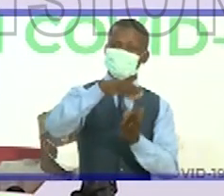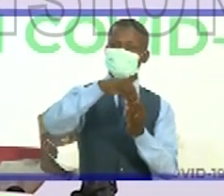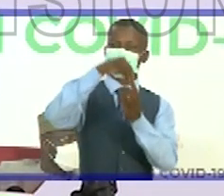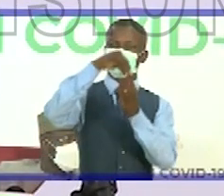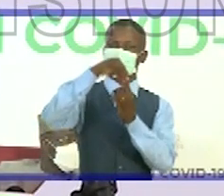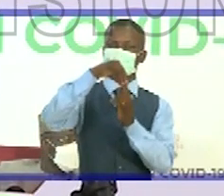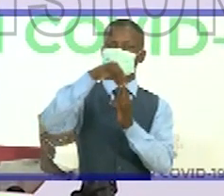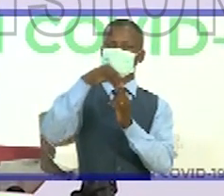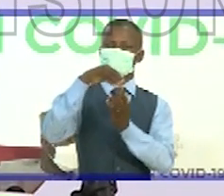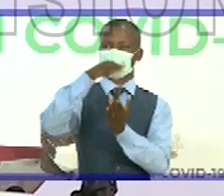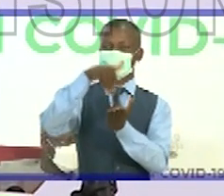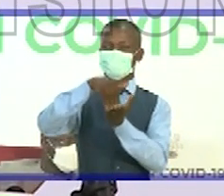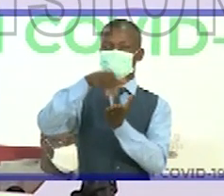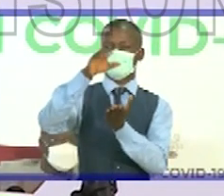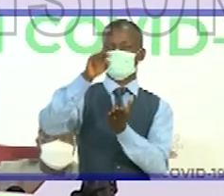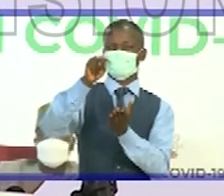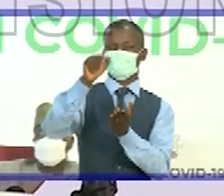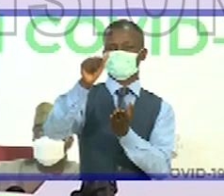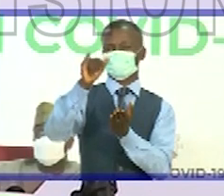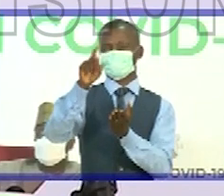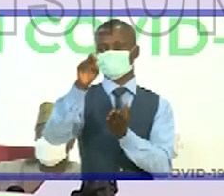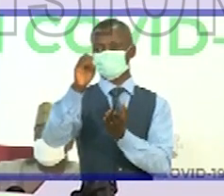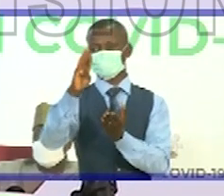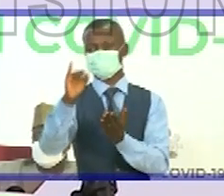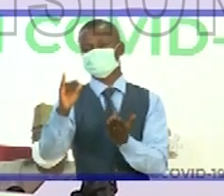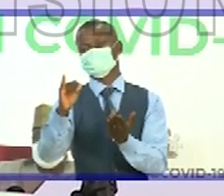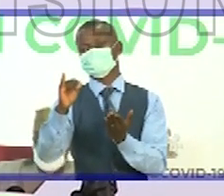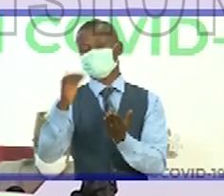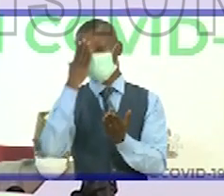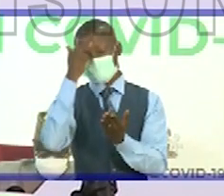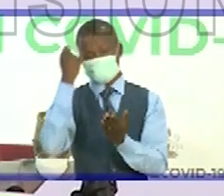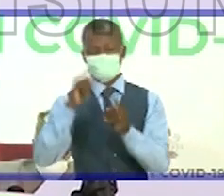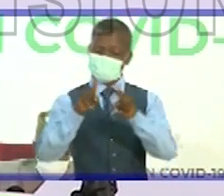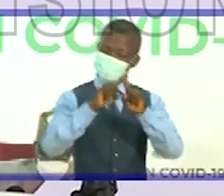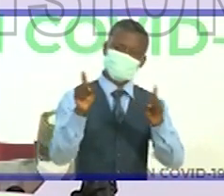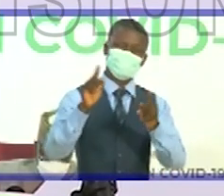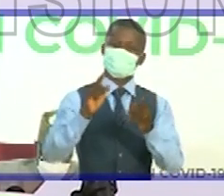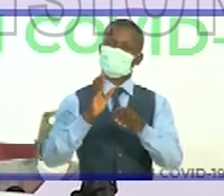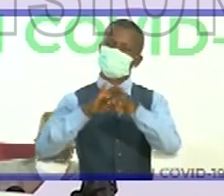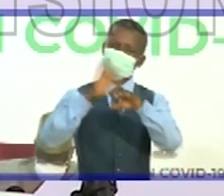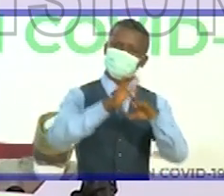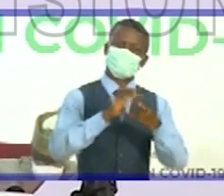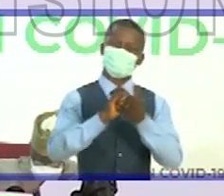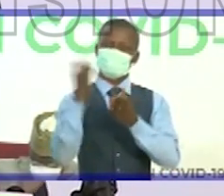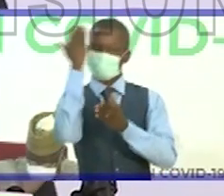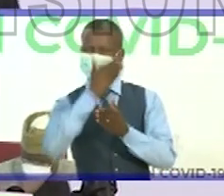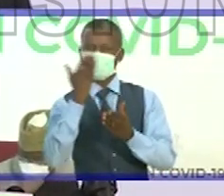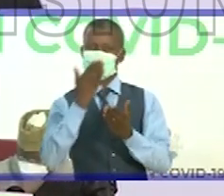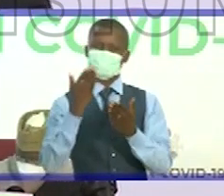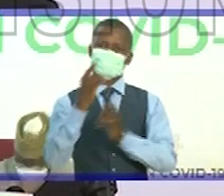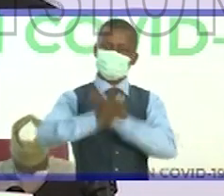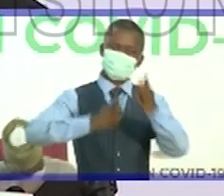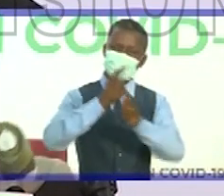Nairobi. The reality is that despite several interventions, that we're still facing a global public health crisis that